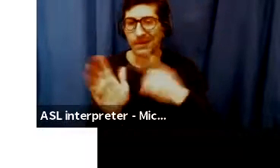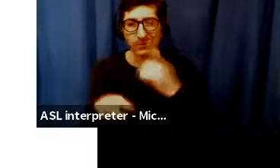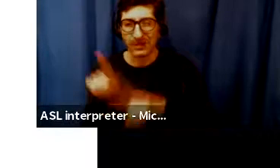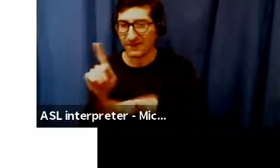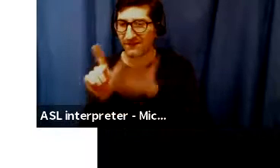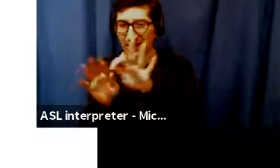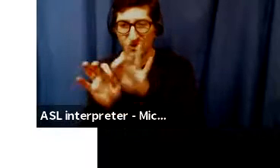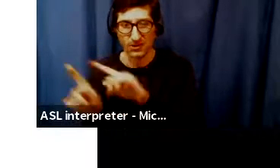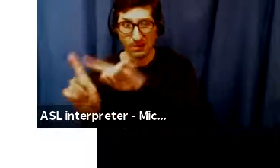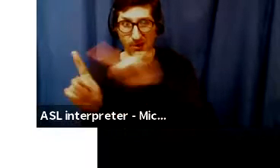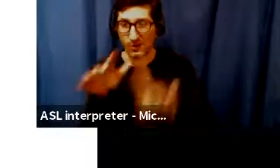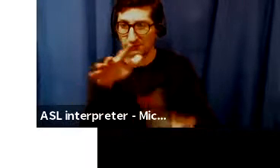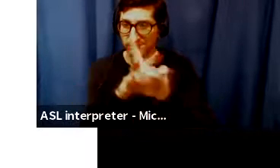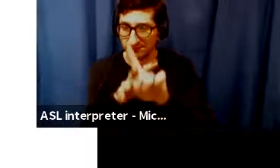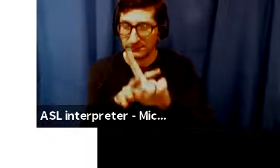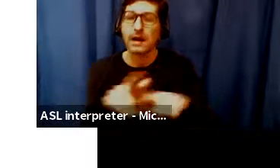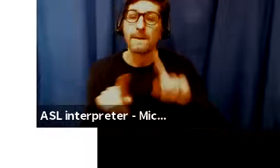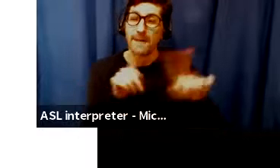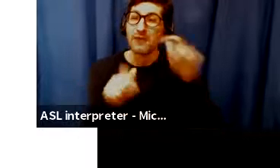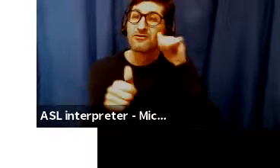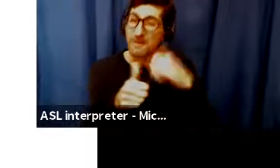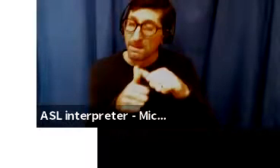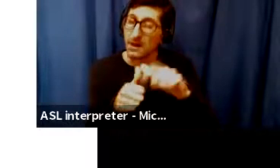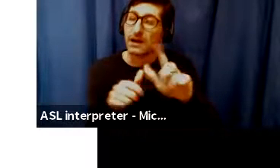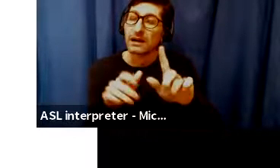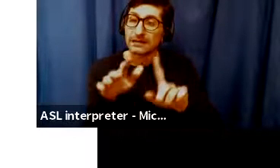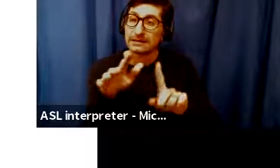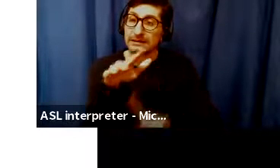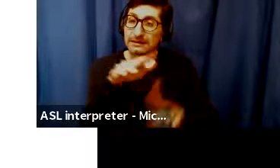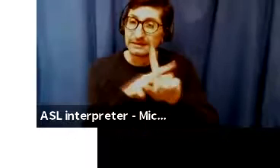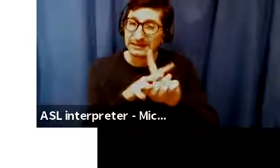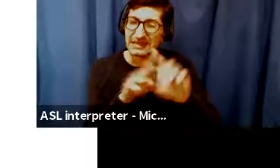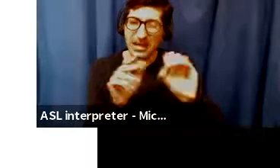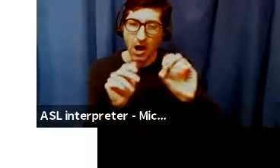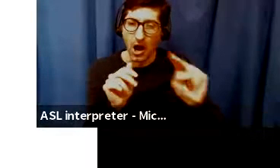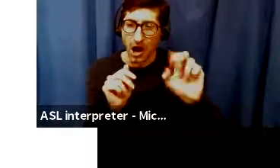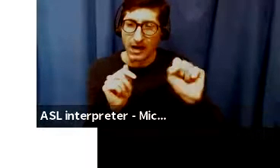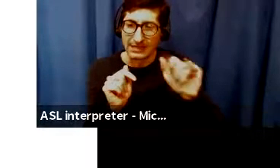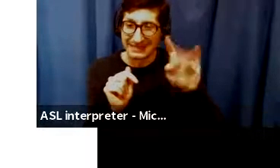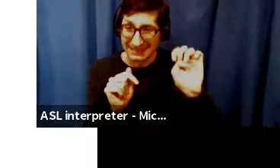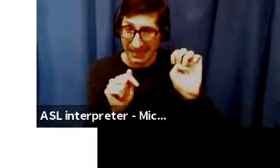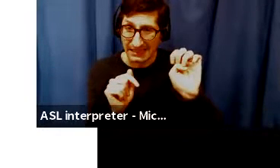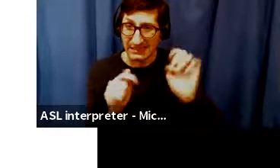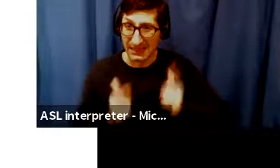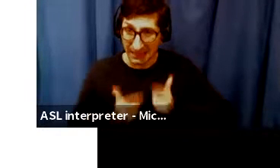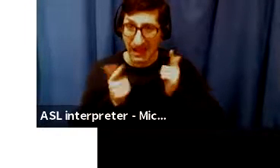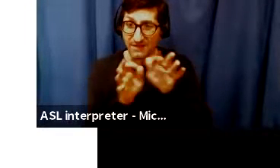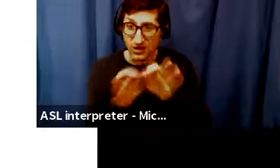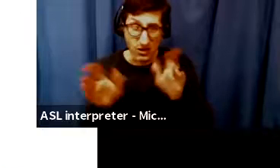that in-person sign language interpreting is still the preferred